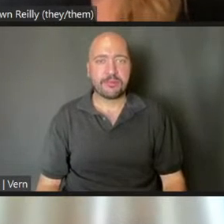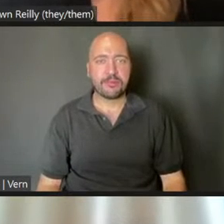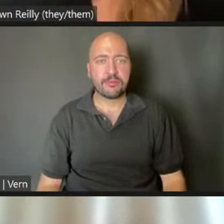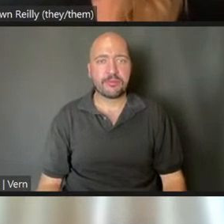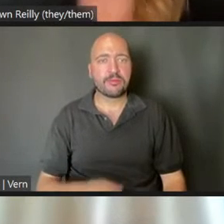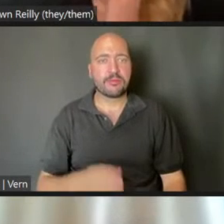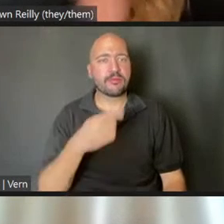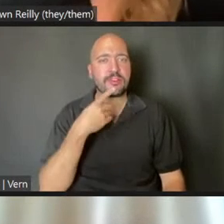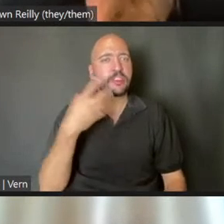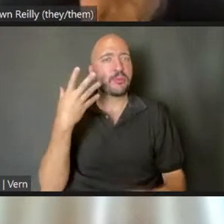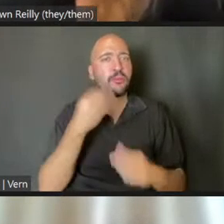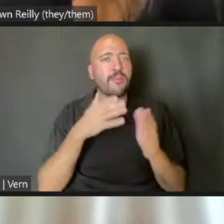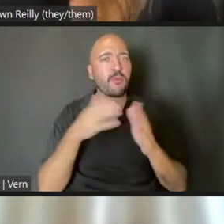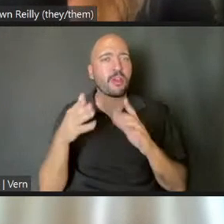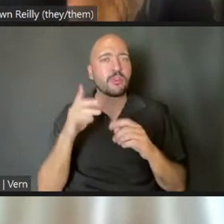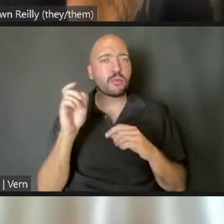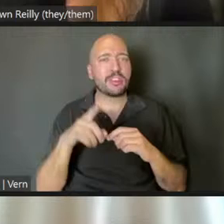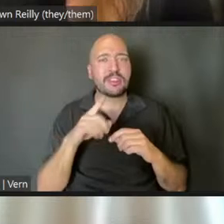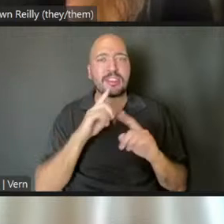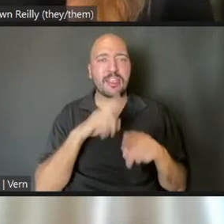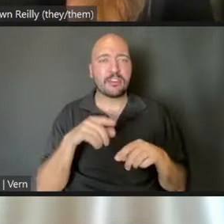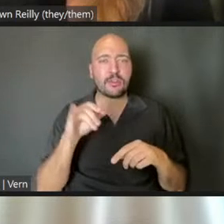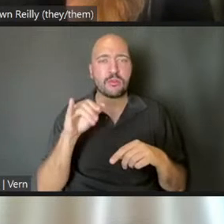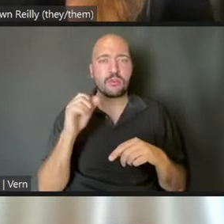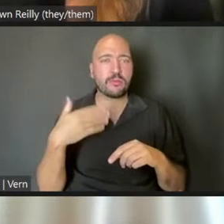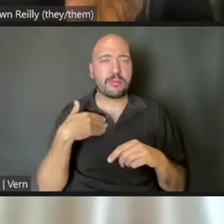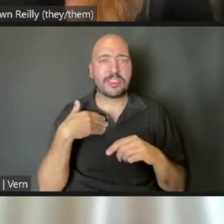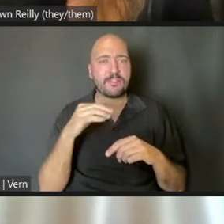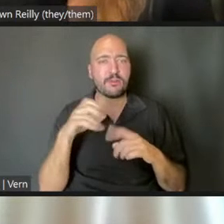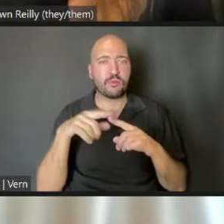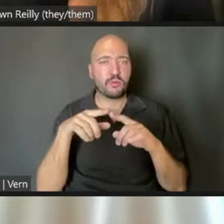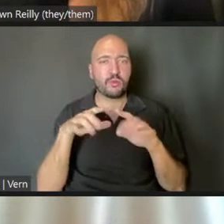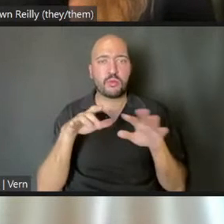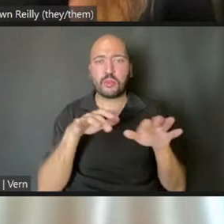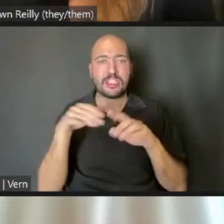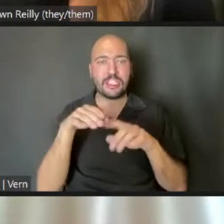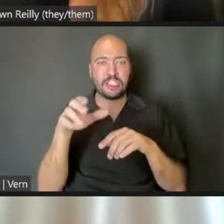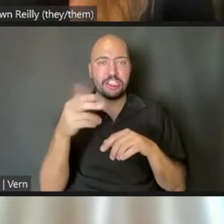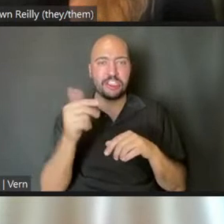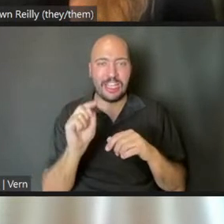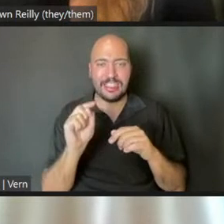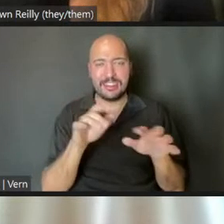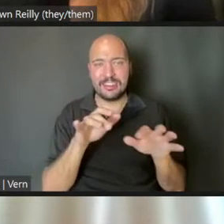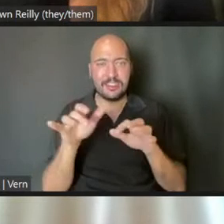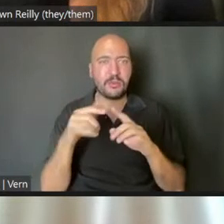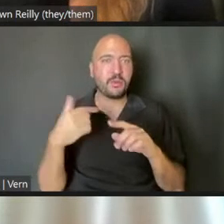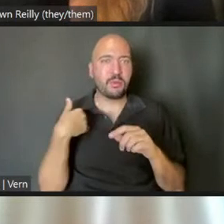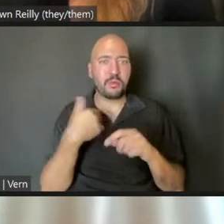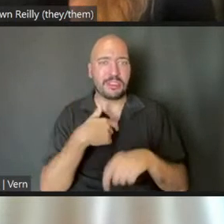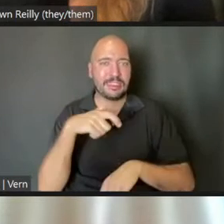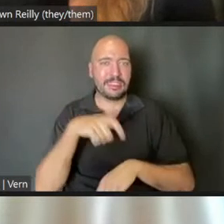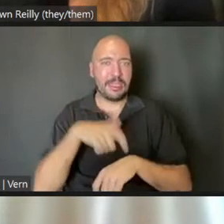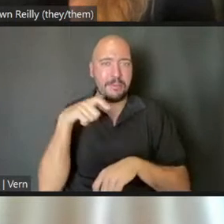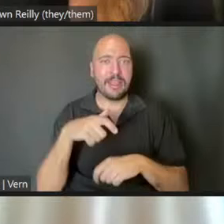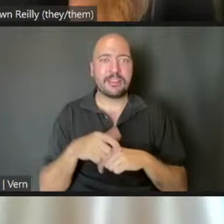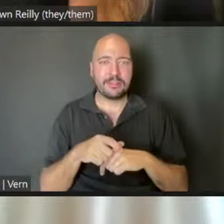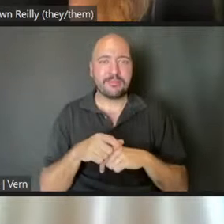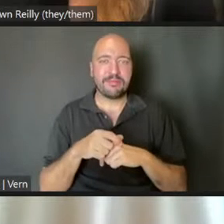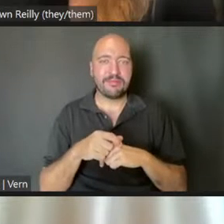Such a beautiful way to end. And Yogesh, please feel free to put your question or comment in the chat as we are at